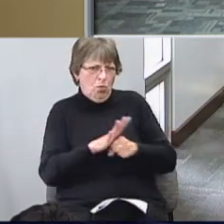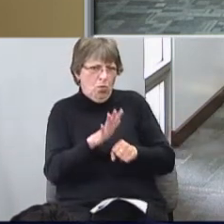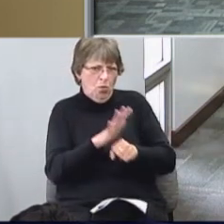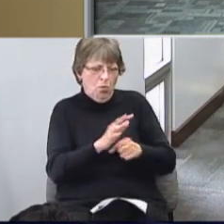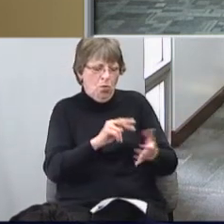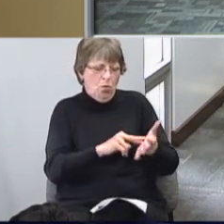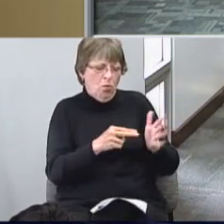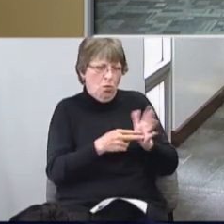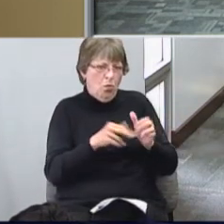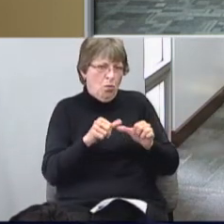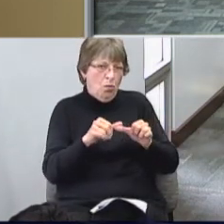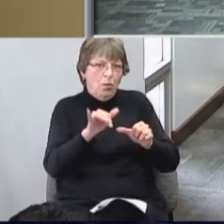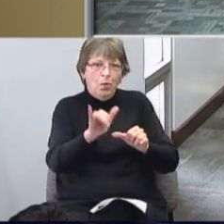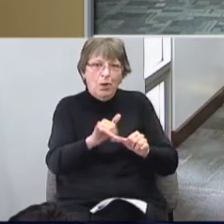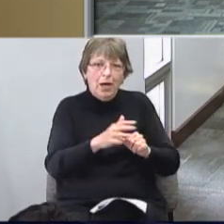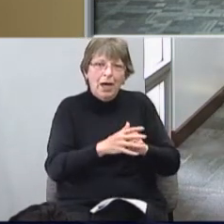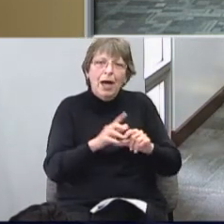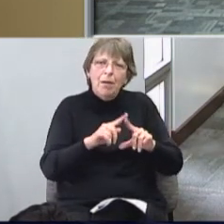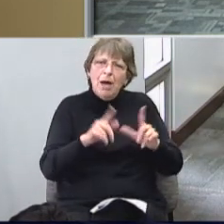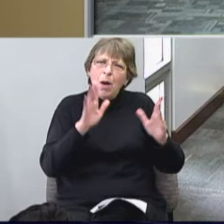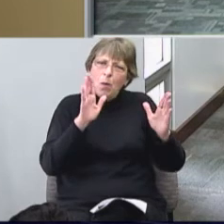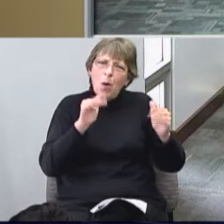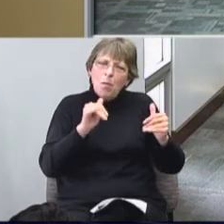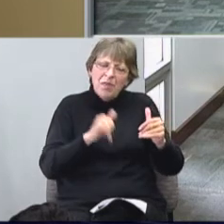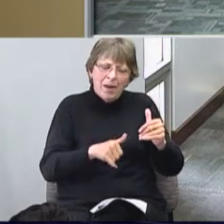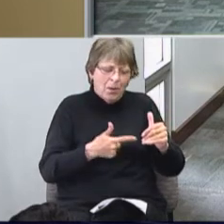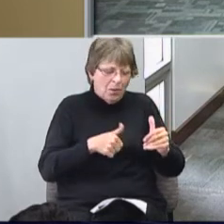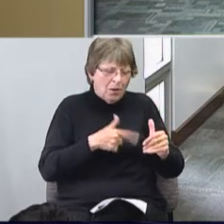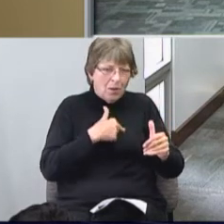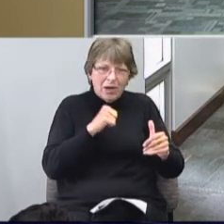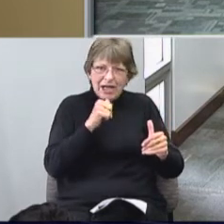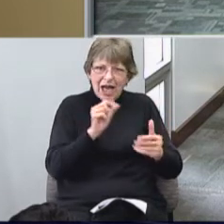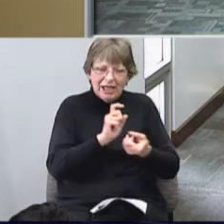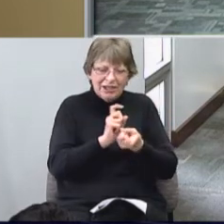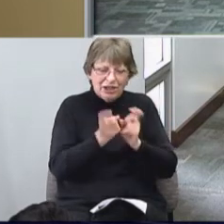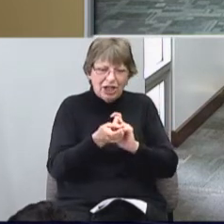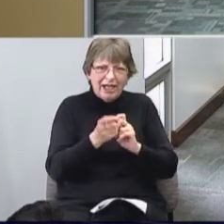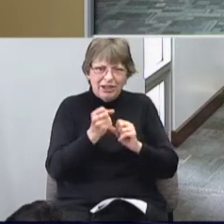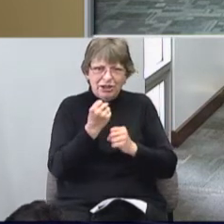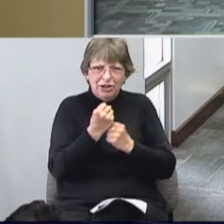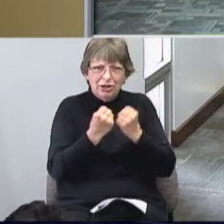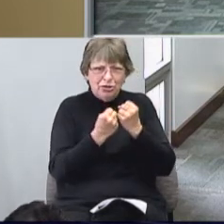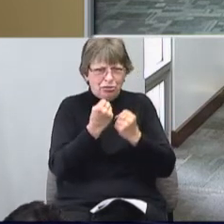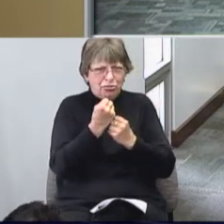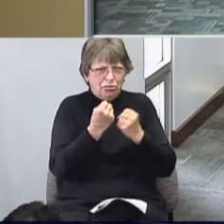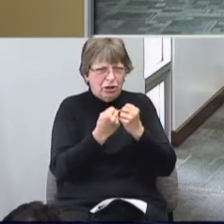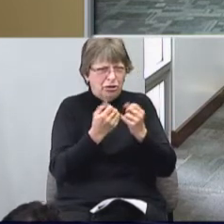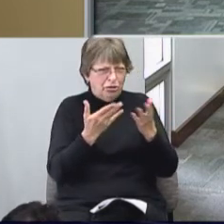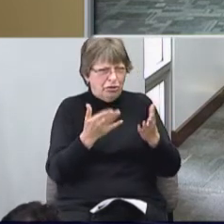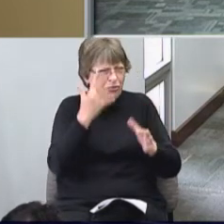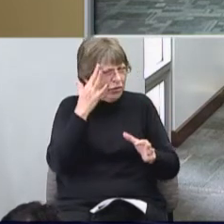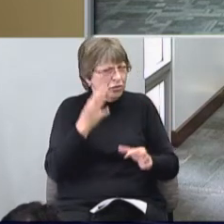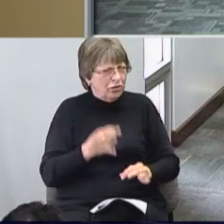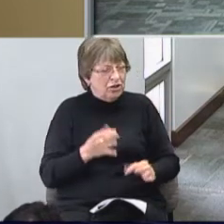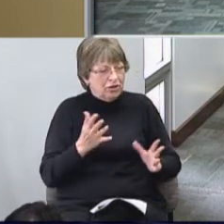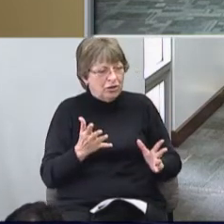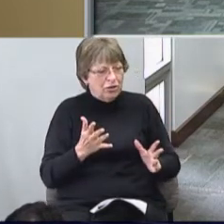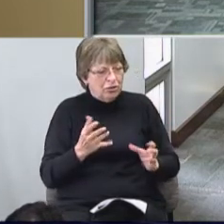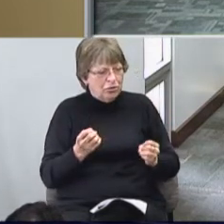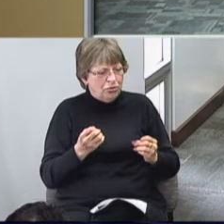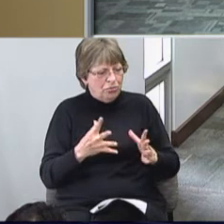that. But I would hope that we wouldn't alter the structure too much, because it's been a